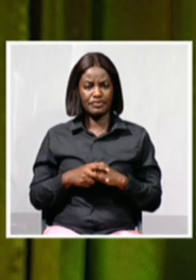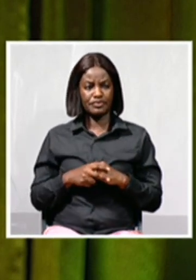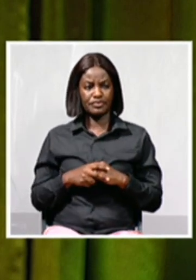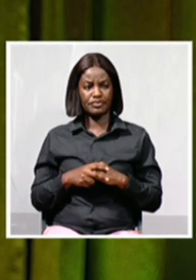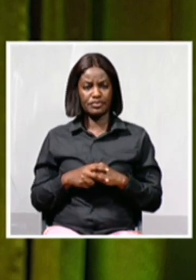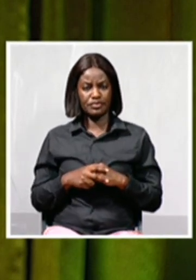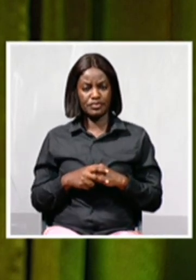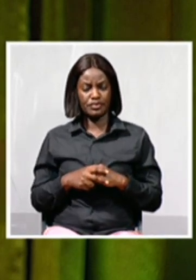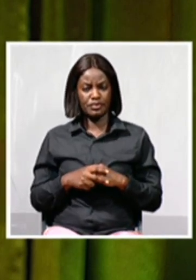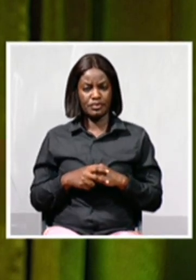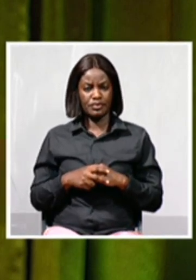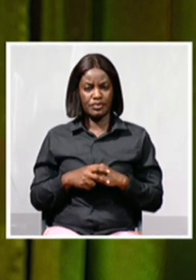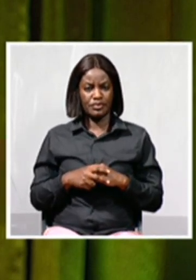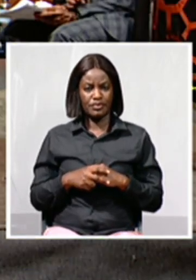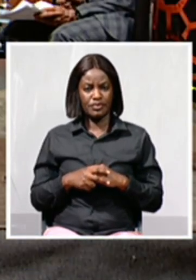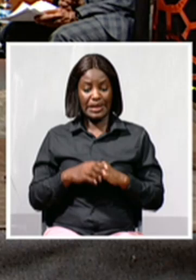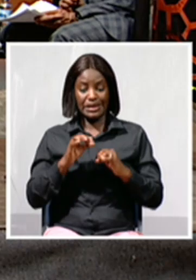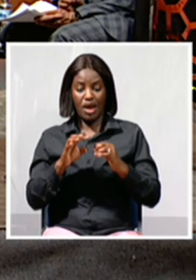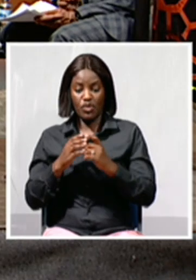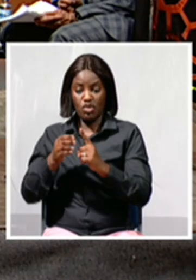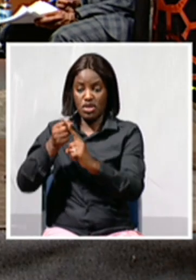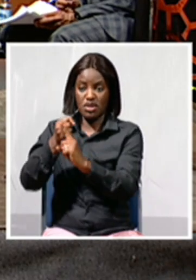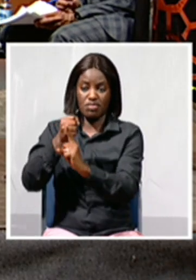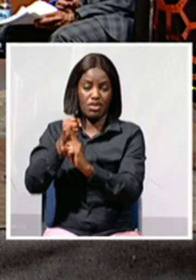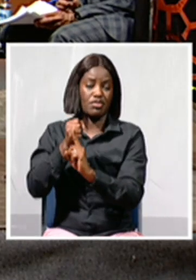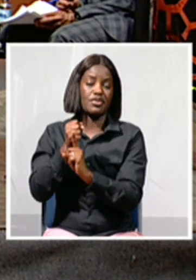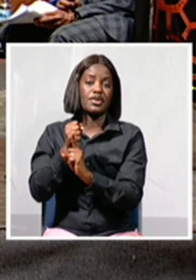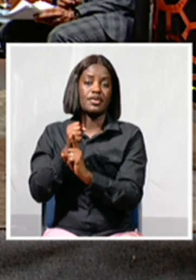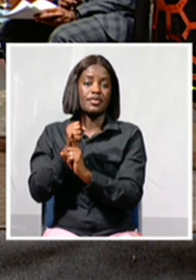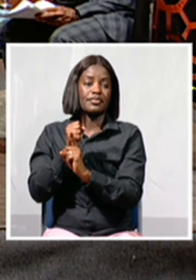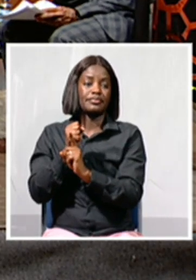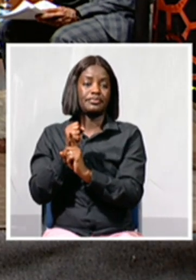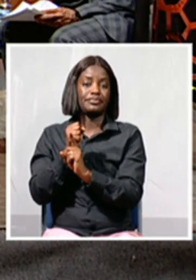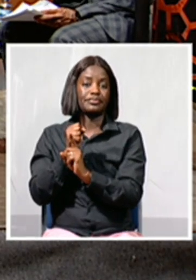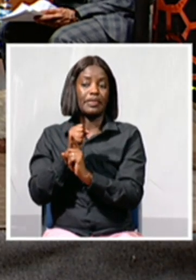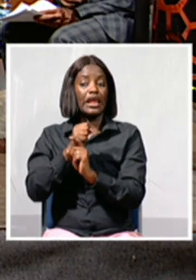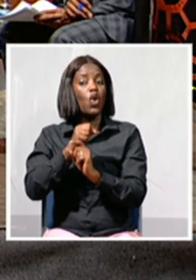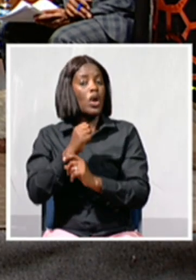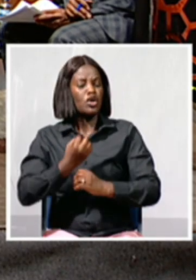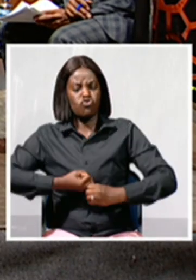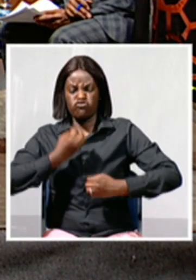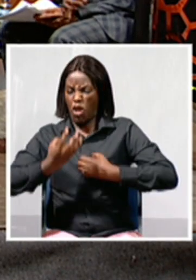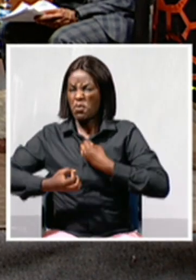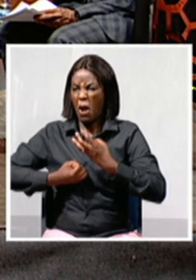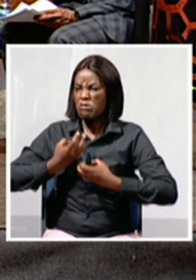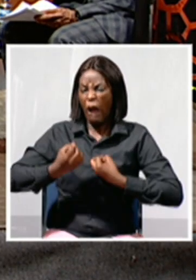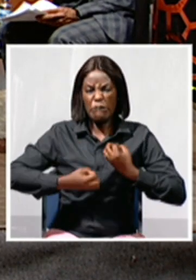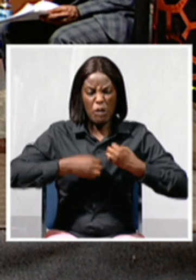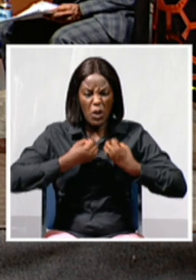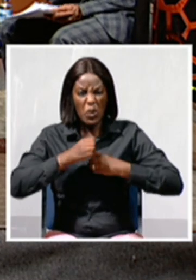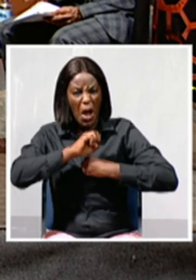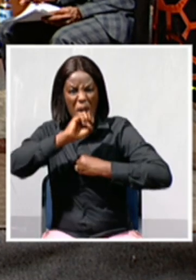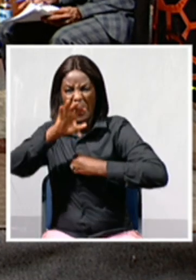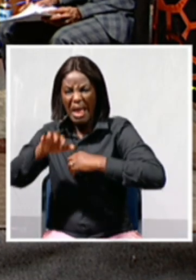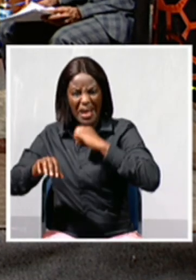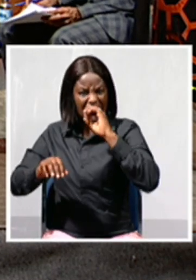Wherein lies the proof of that activism actually translating into real results? Because it's one thing to be vocal, which I think many will concur young